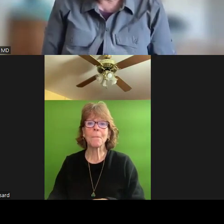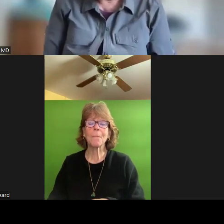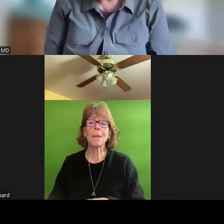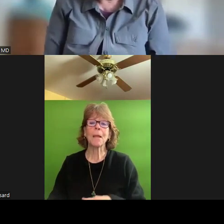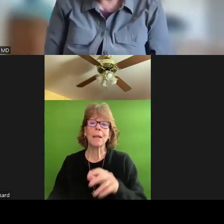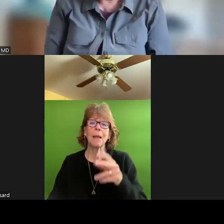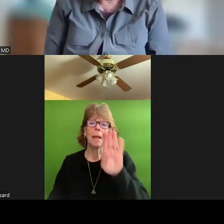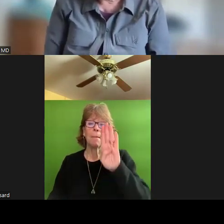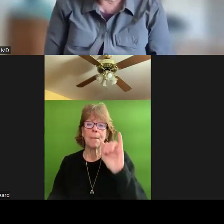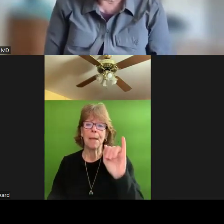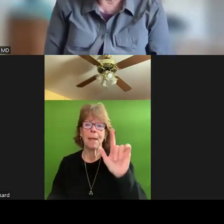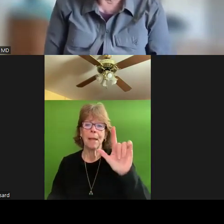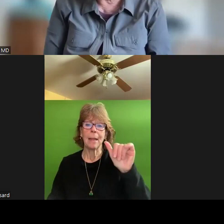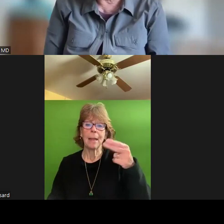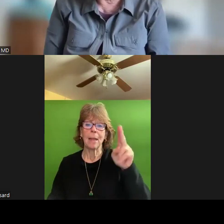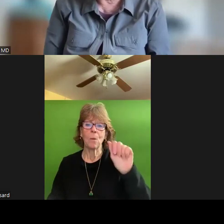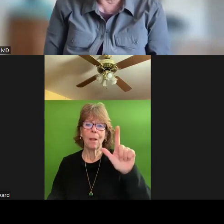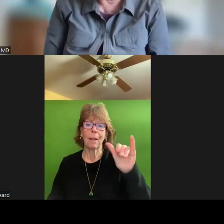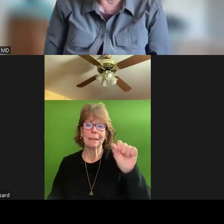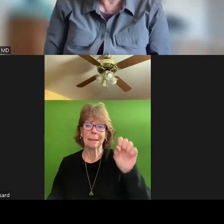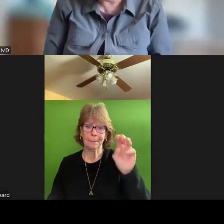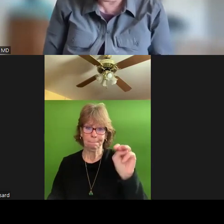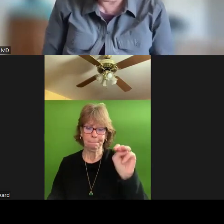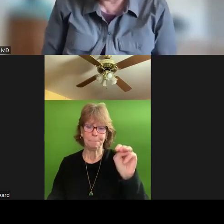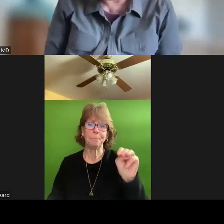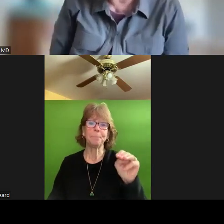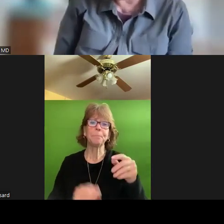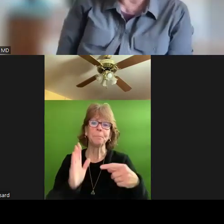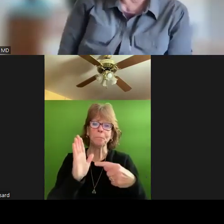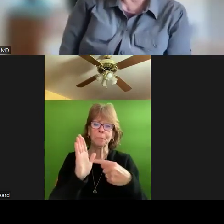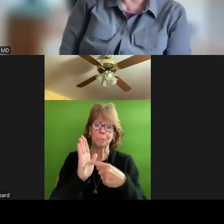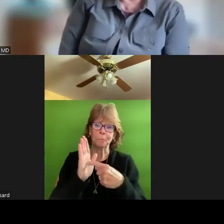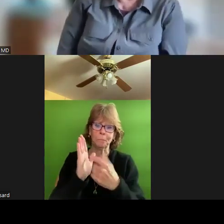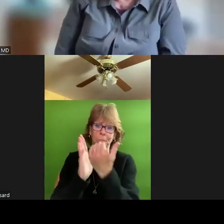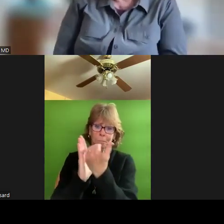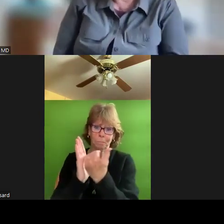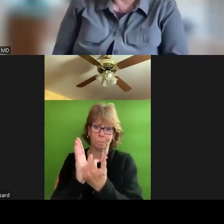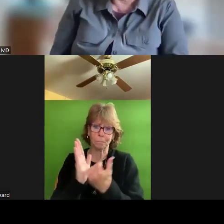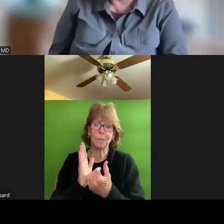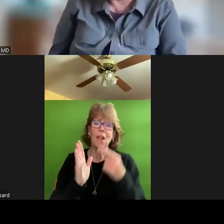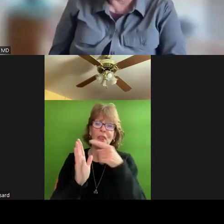Bilingualism. The policy states, the policy cites a study